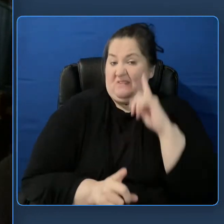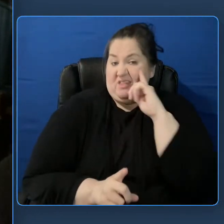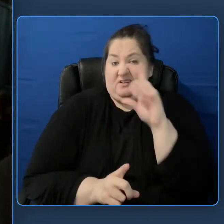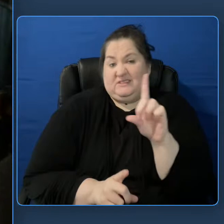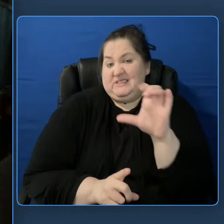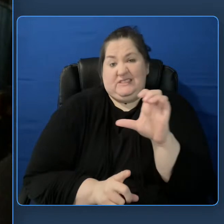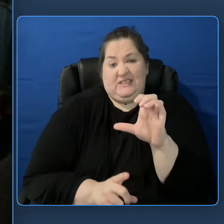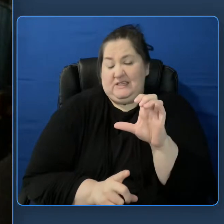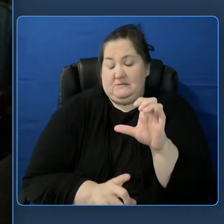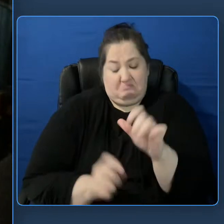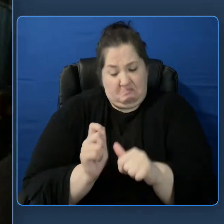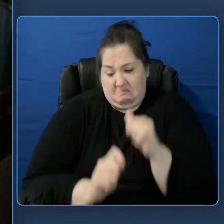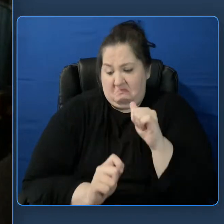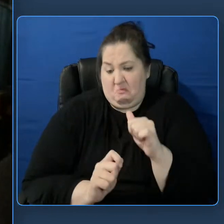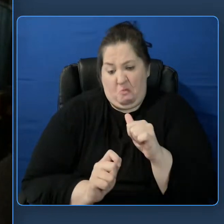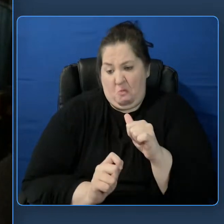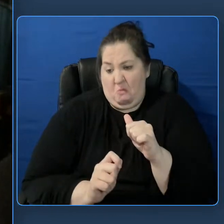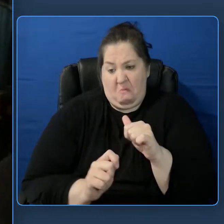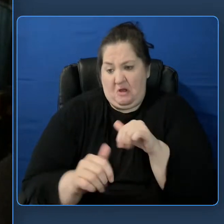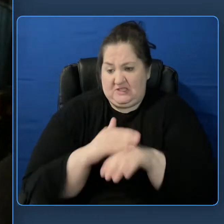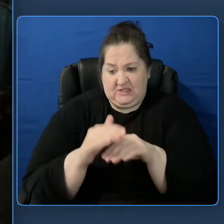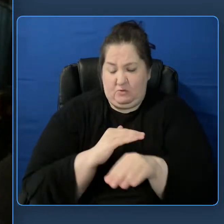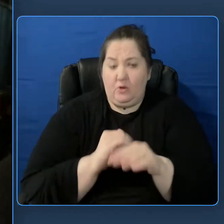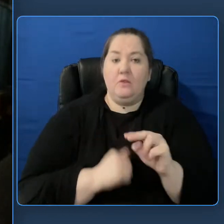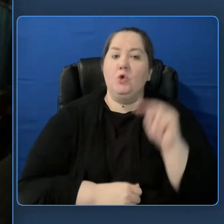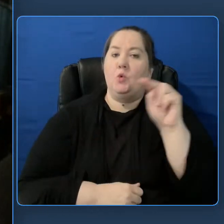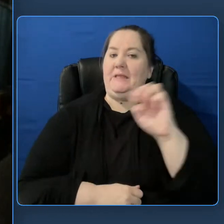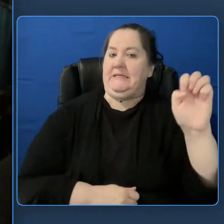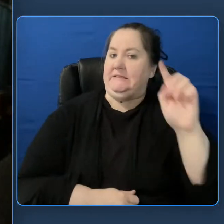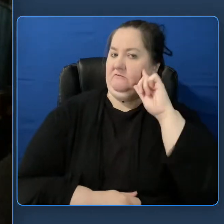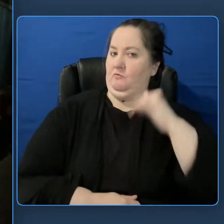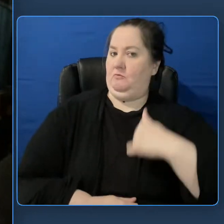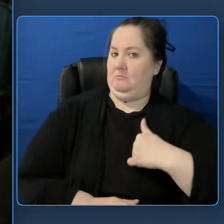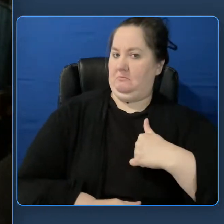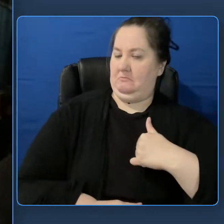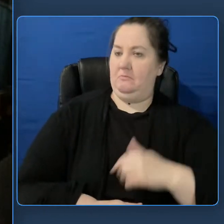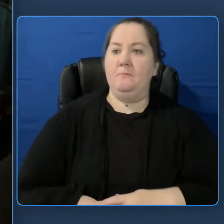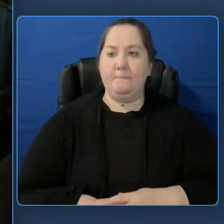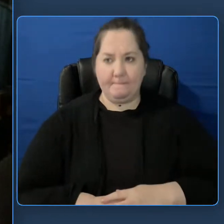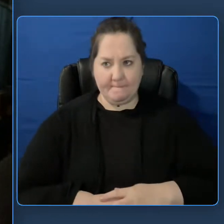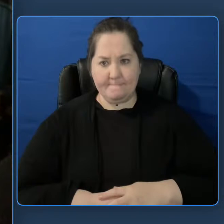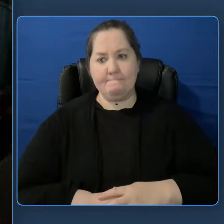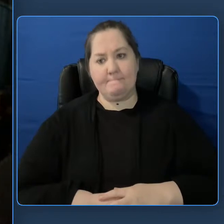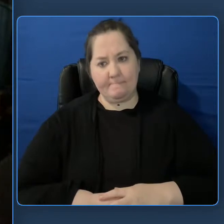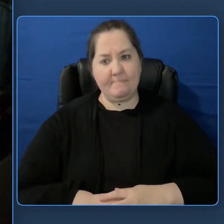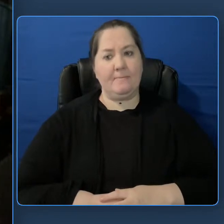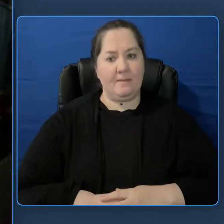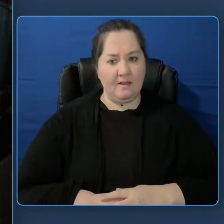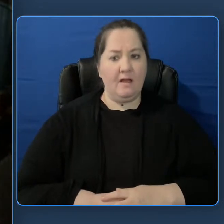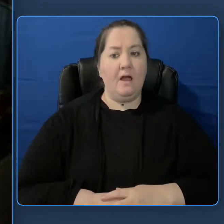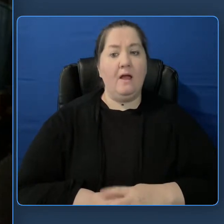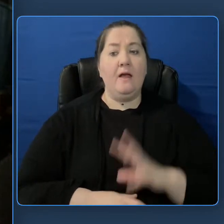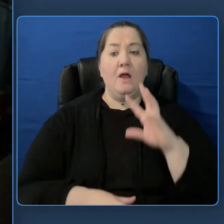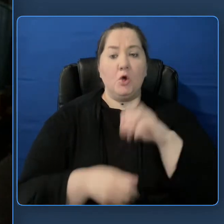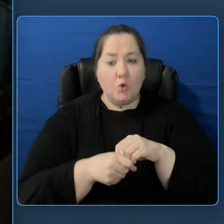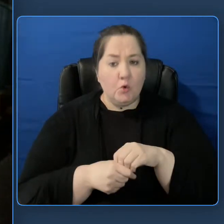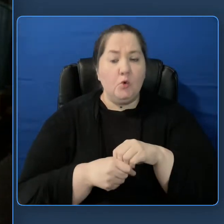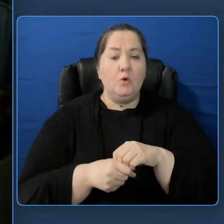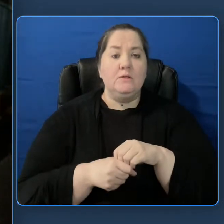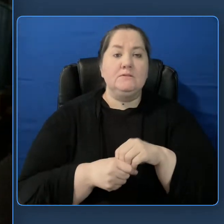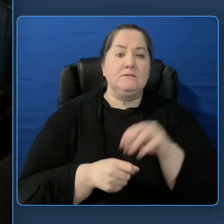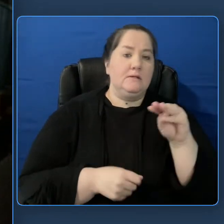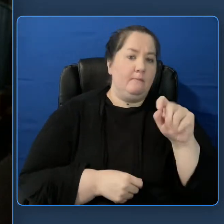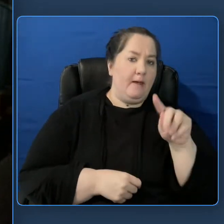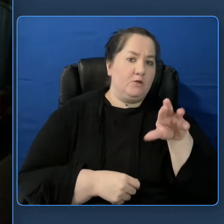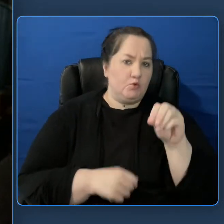most accessible cities in the Northeast for me. And that includes the